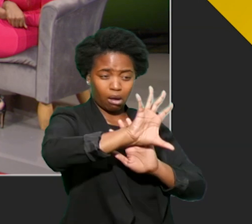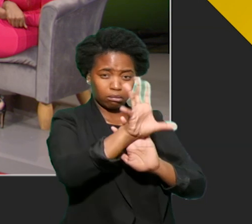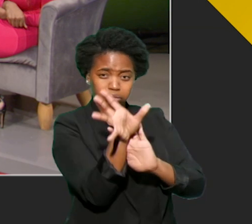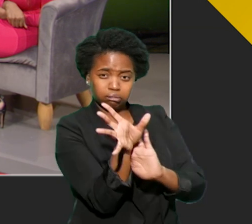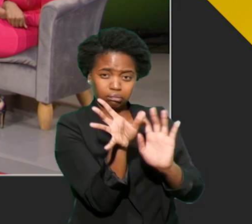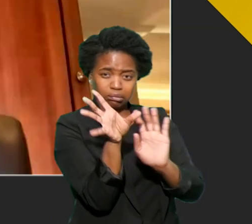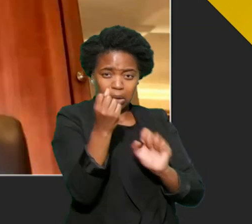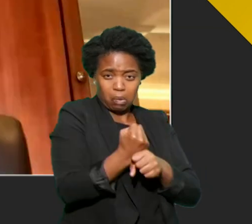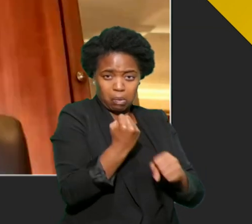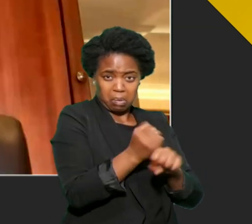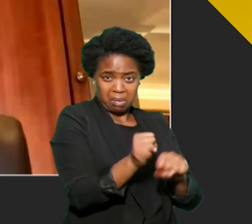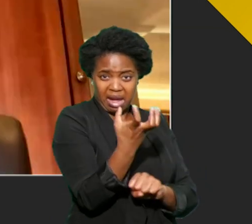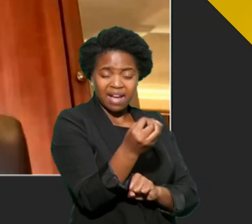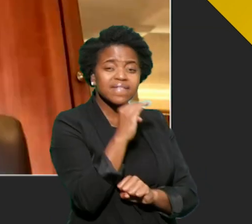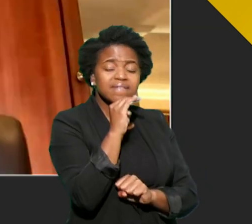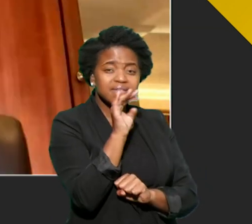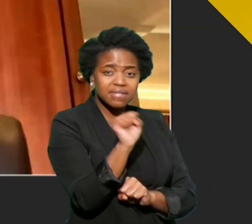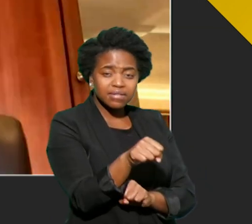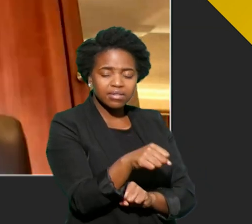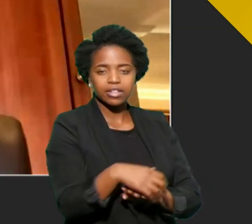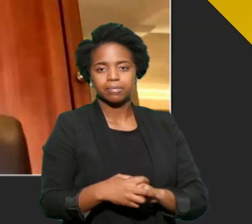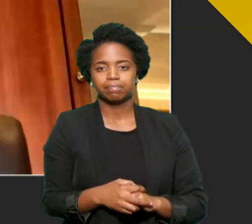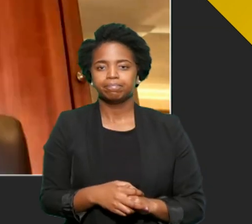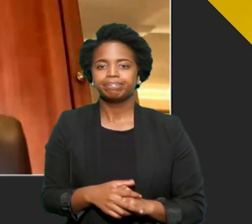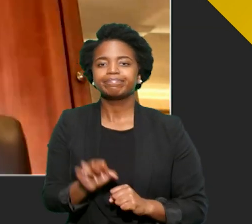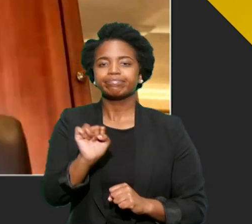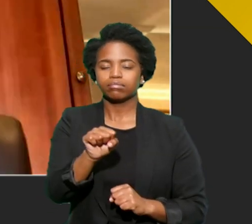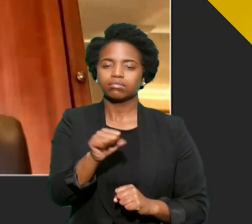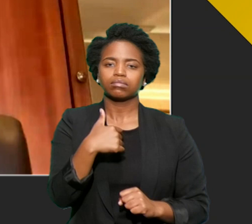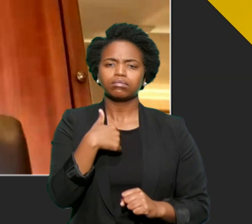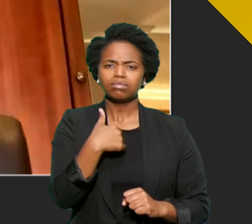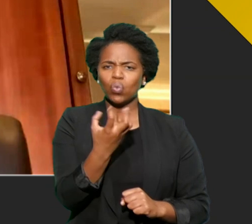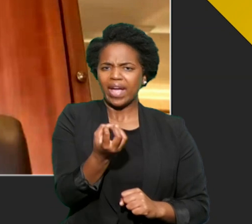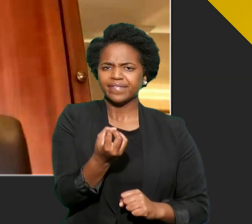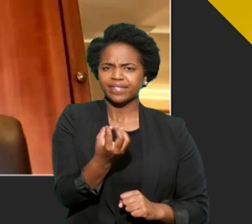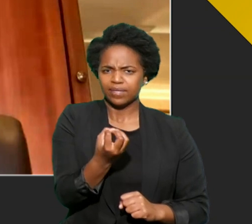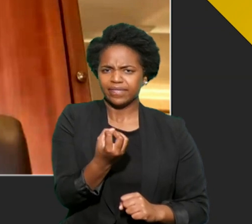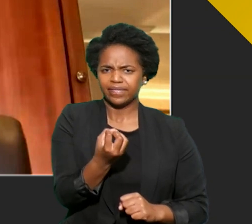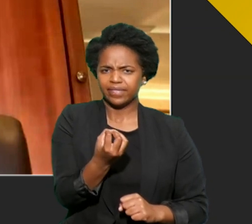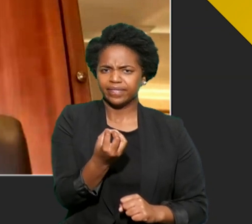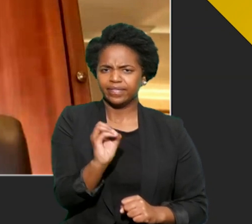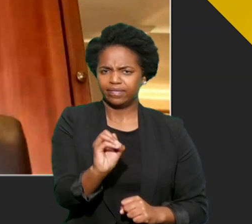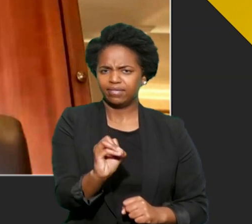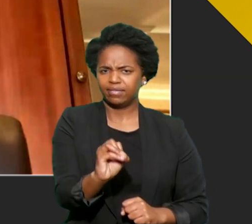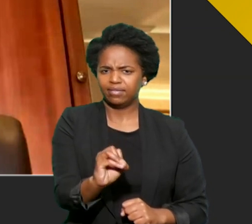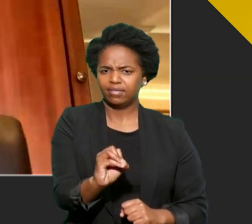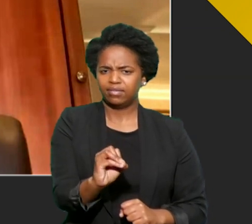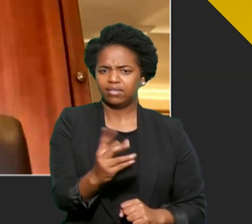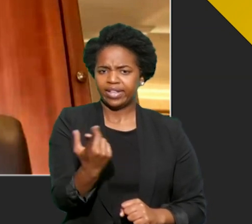Well, that is the big question. You know, certainly in urban areas we do. Okay. If you come